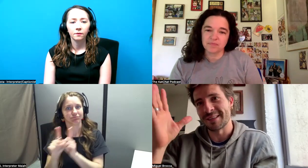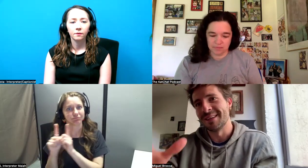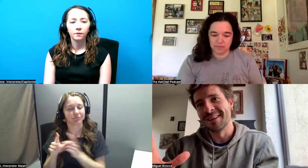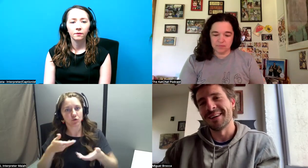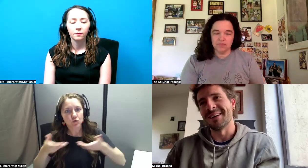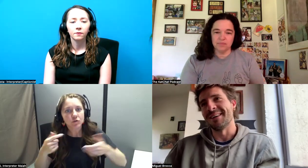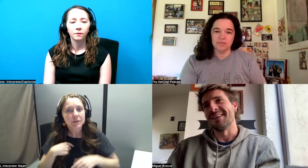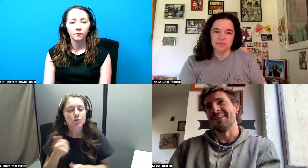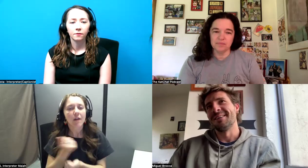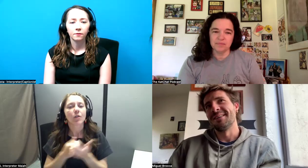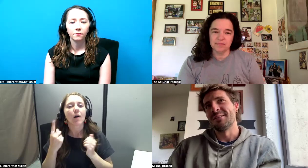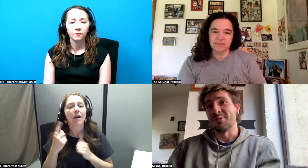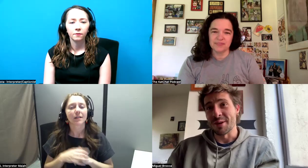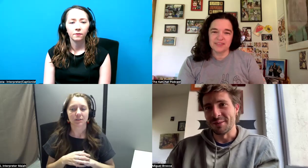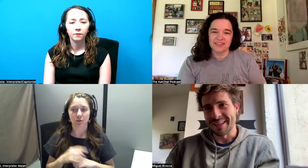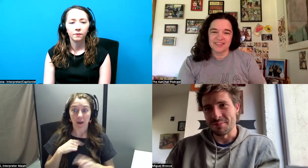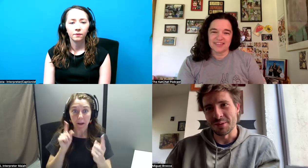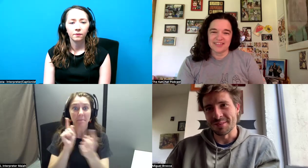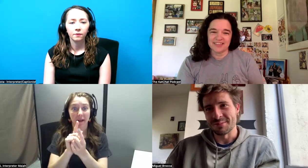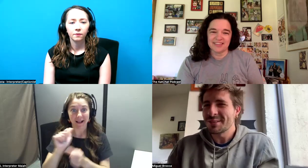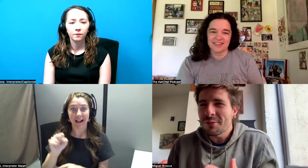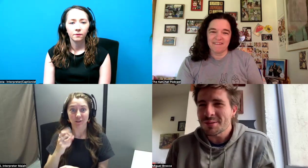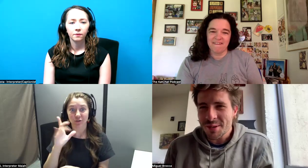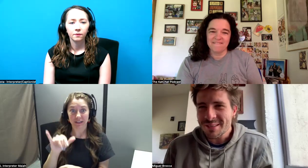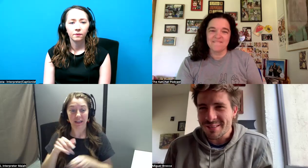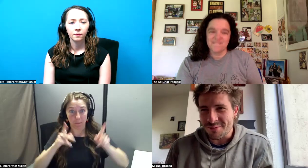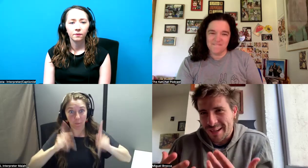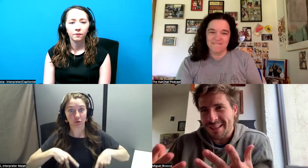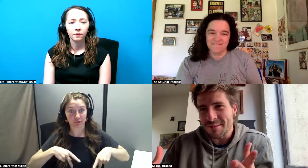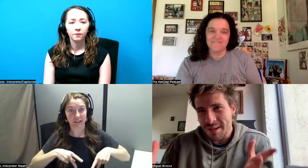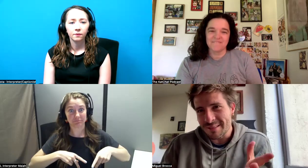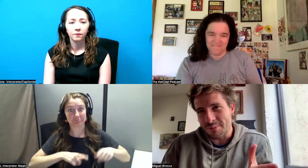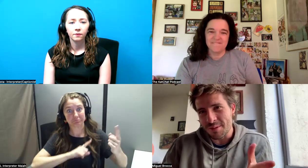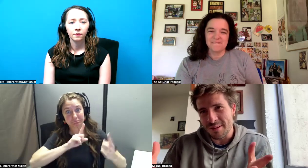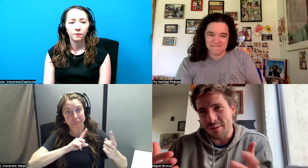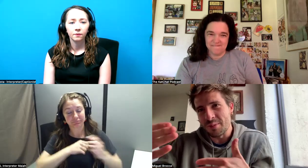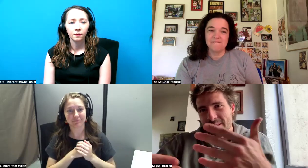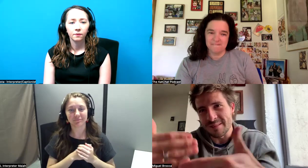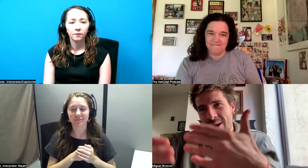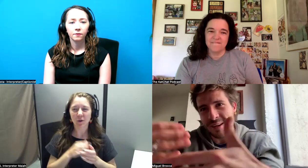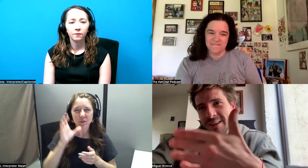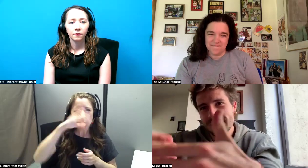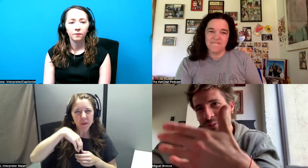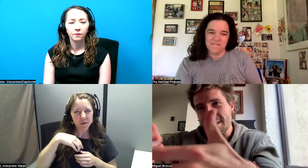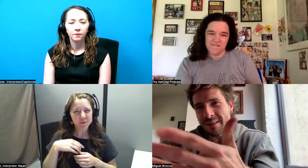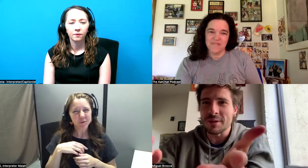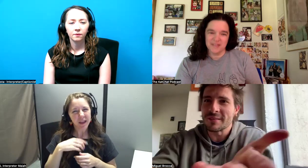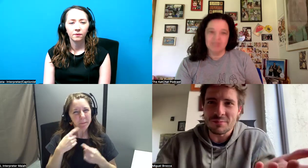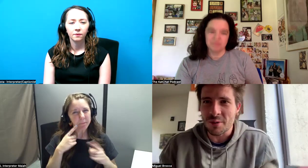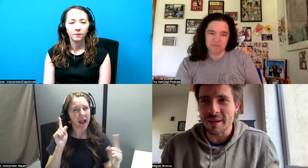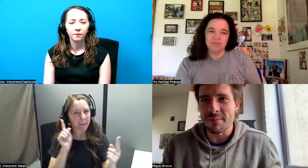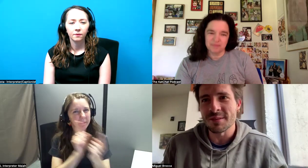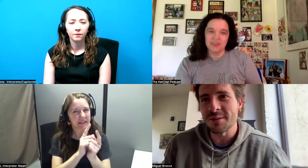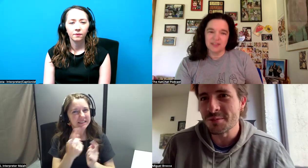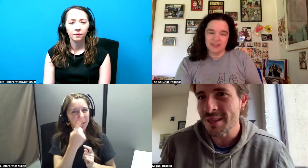like uh, for real, like in person, which is always weird to finally meet someone that you've been talking with. I mean,